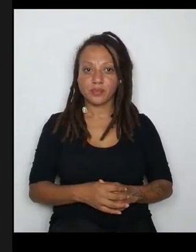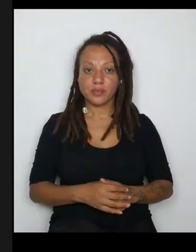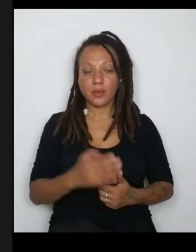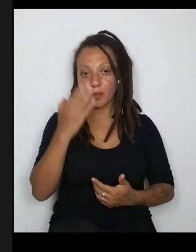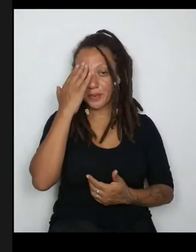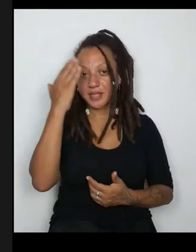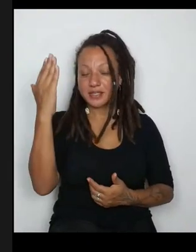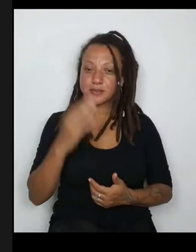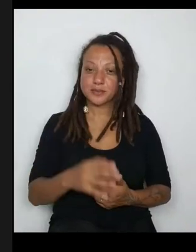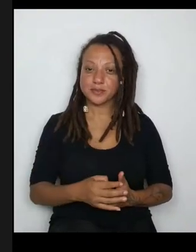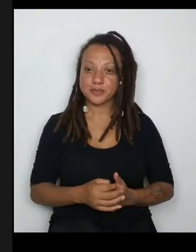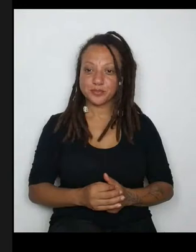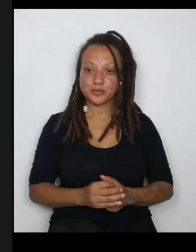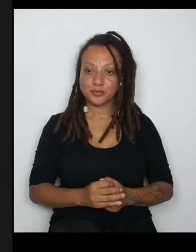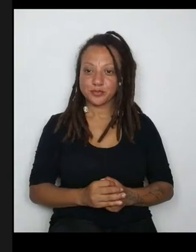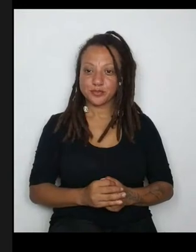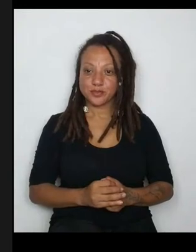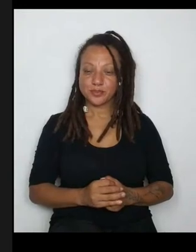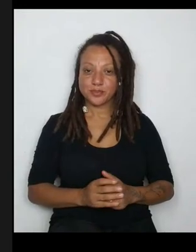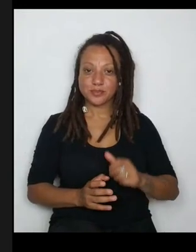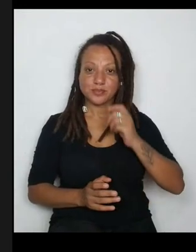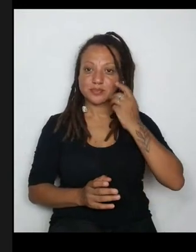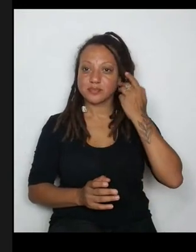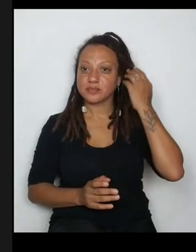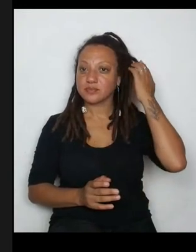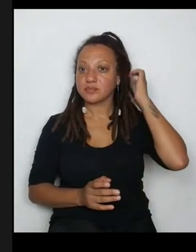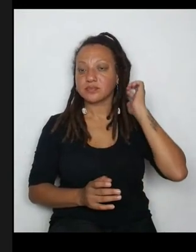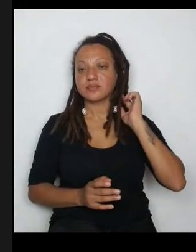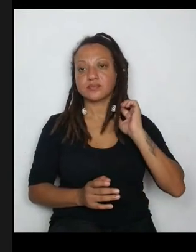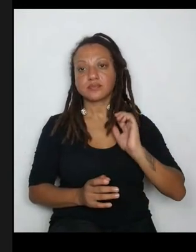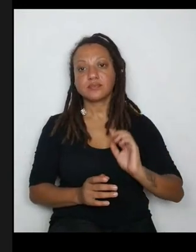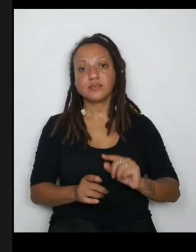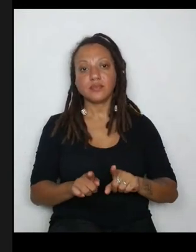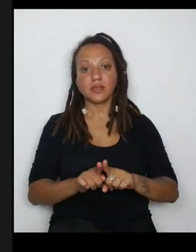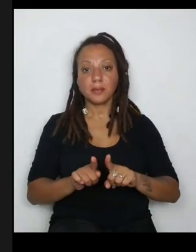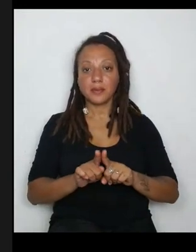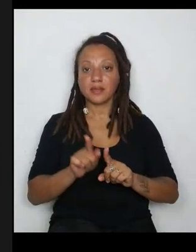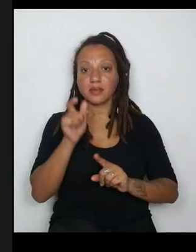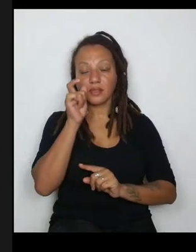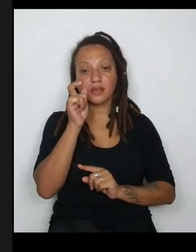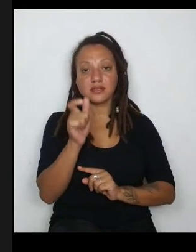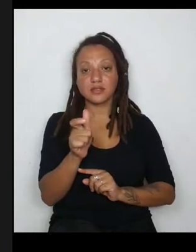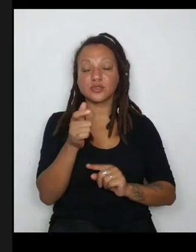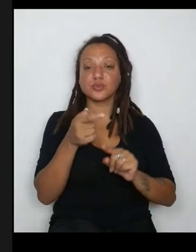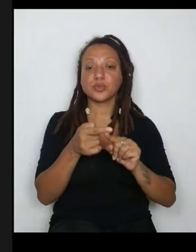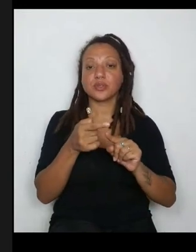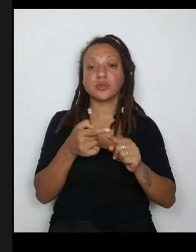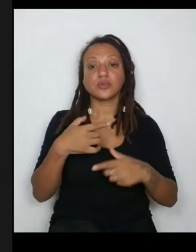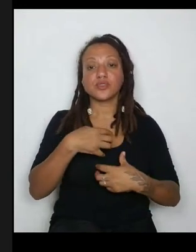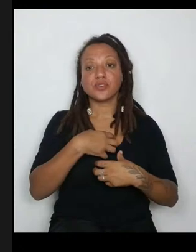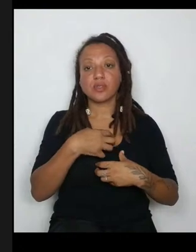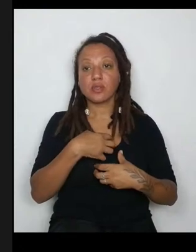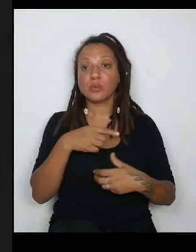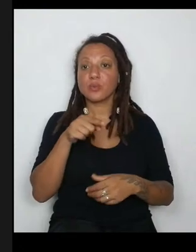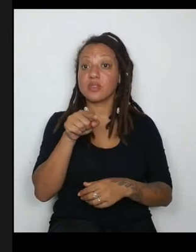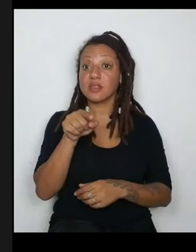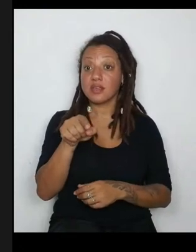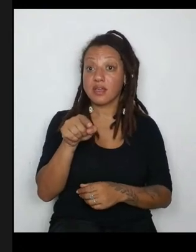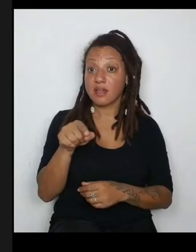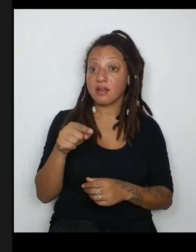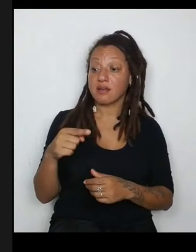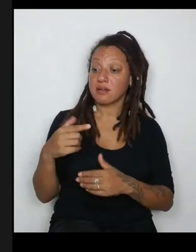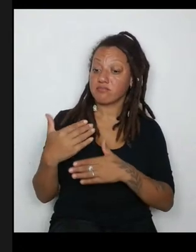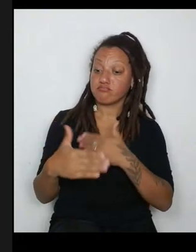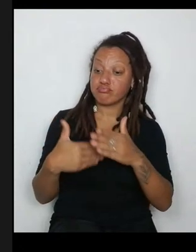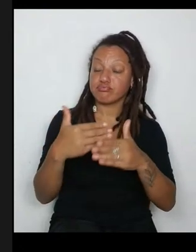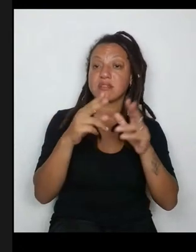and then some armitage is very interesting too i mean the way that armitage navigates goku and constantly and he's got quite a lot of flack for that as well